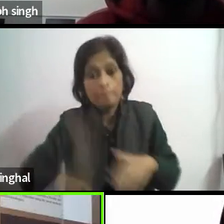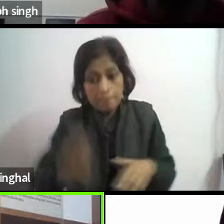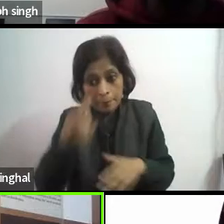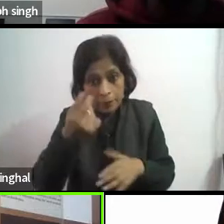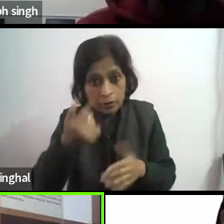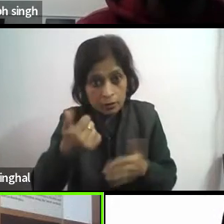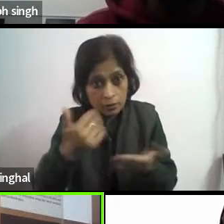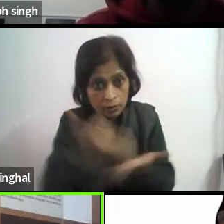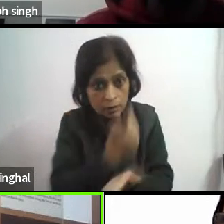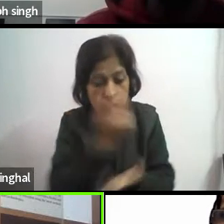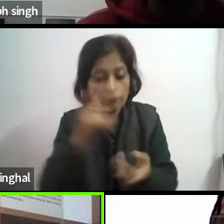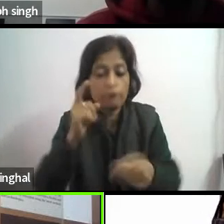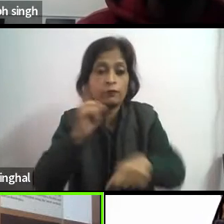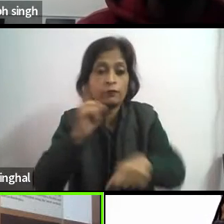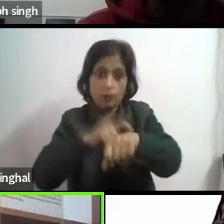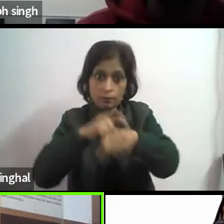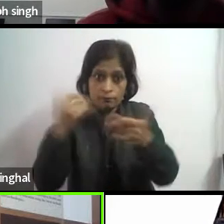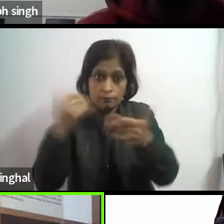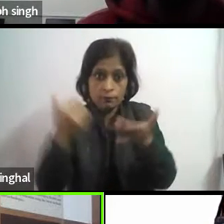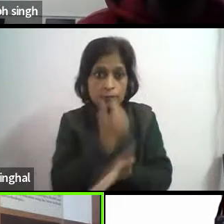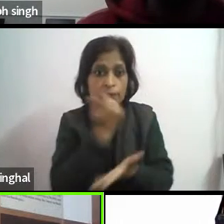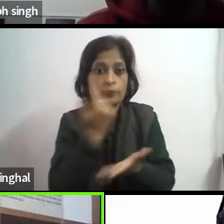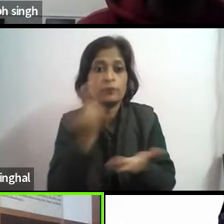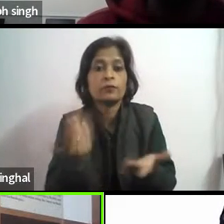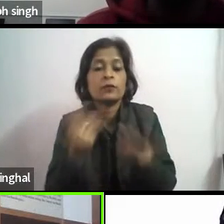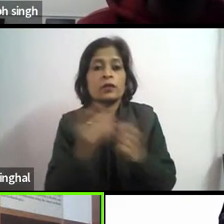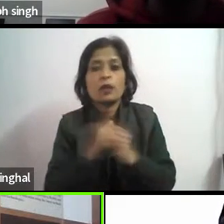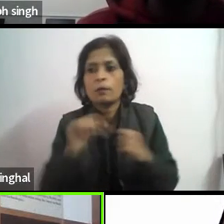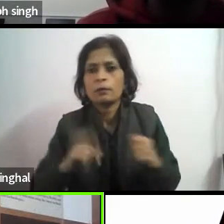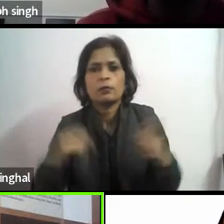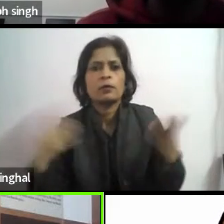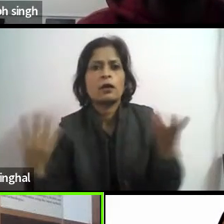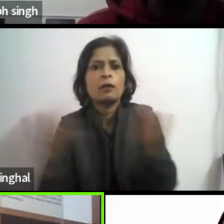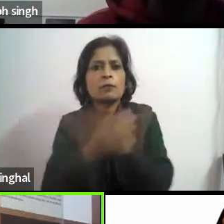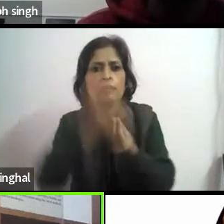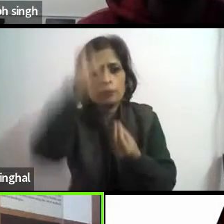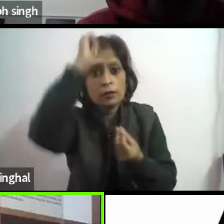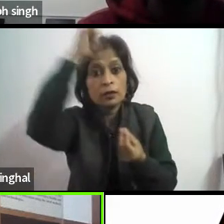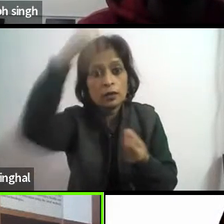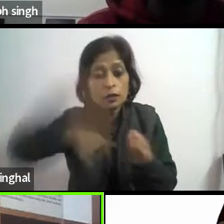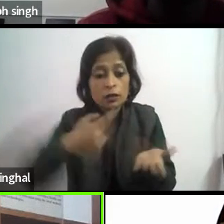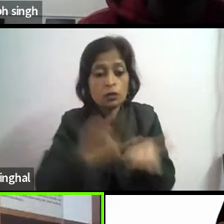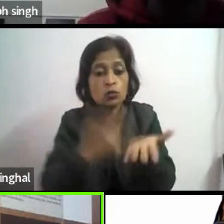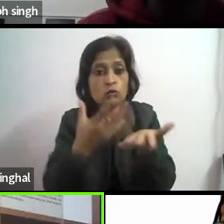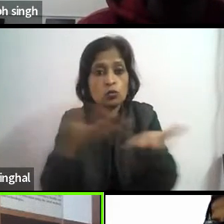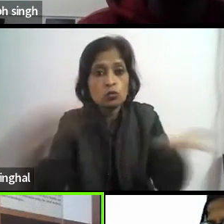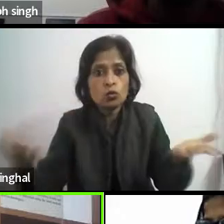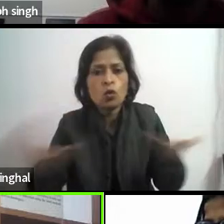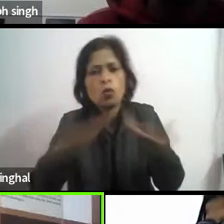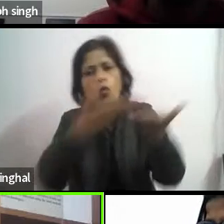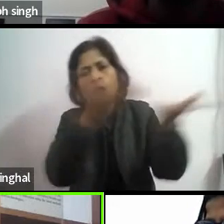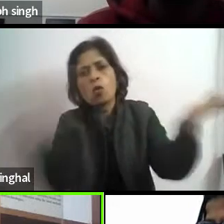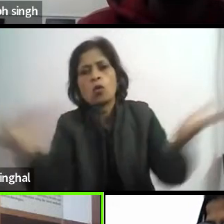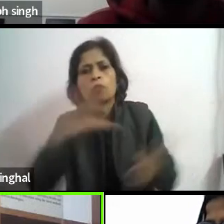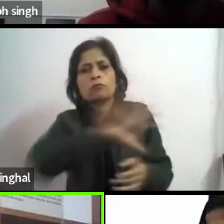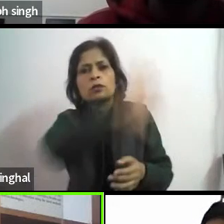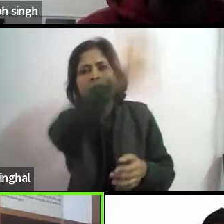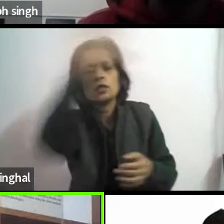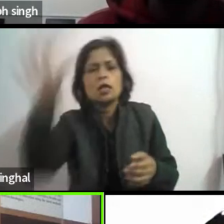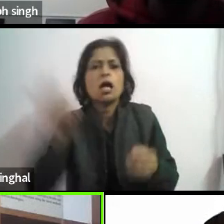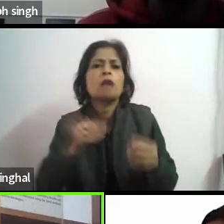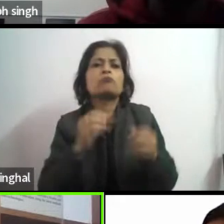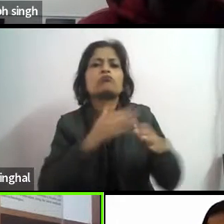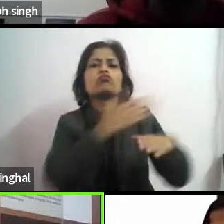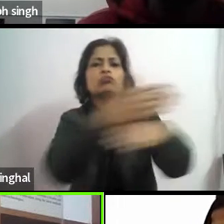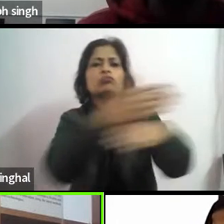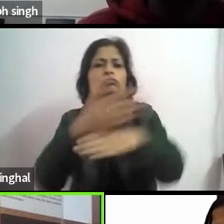save time also, and that will make our Indian resources reach to other countries' resources also, and